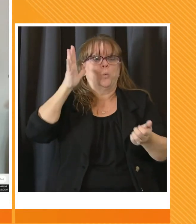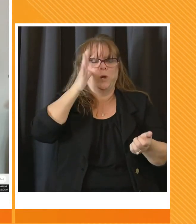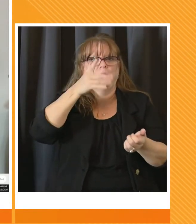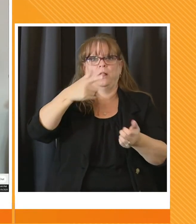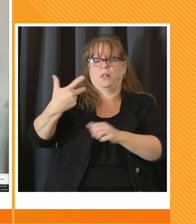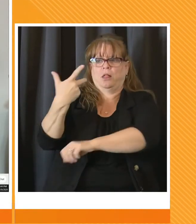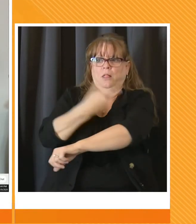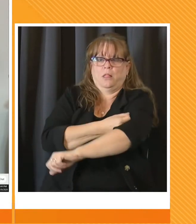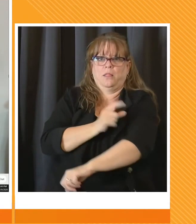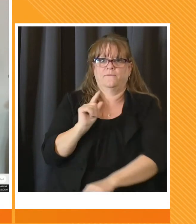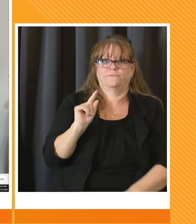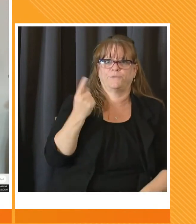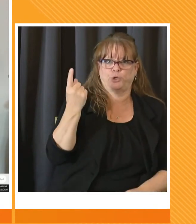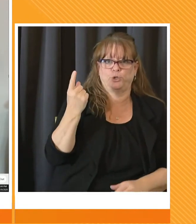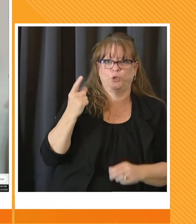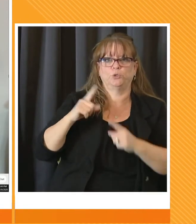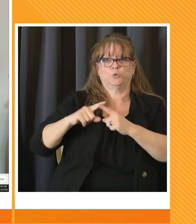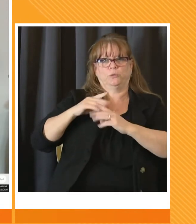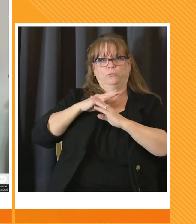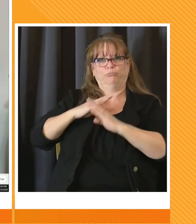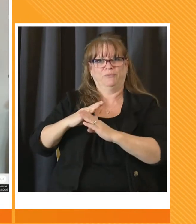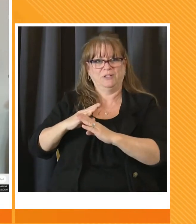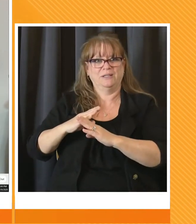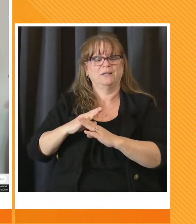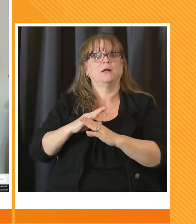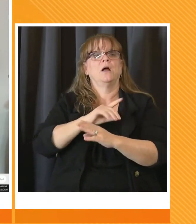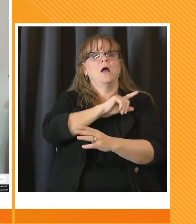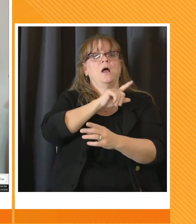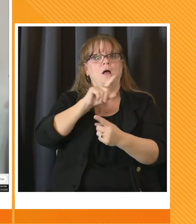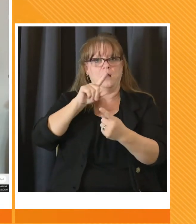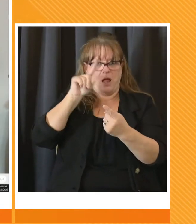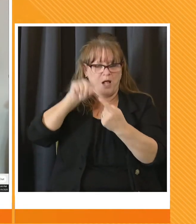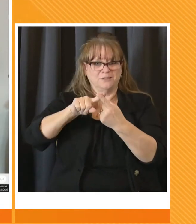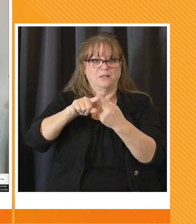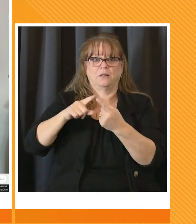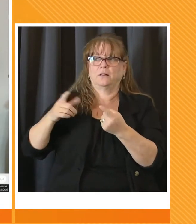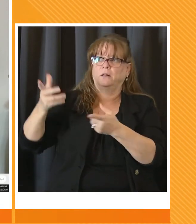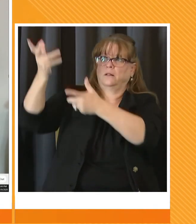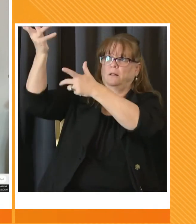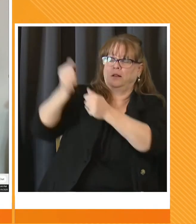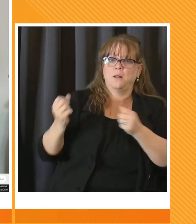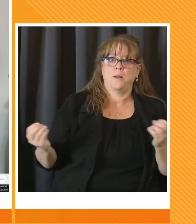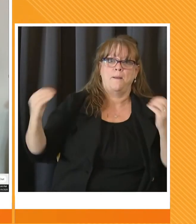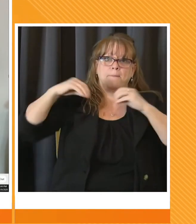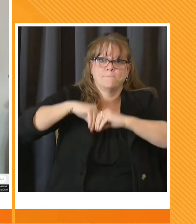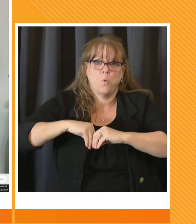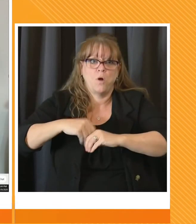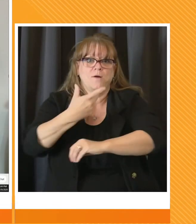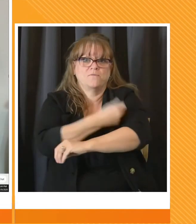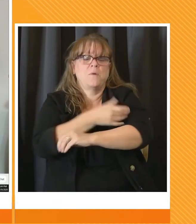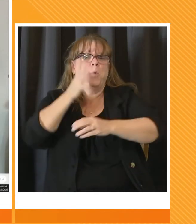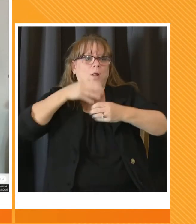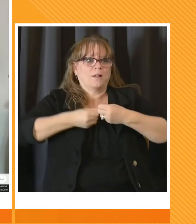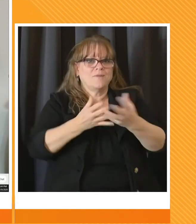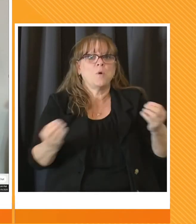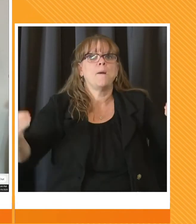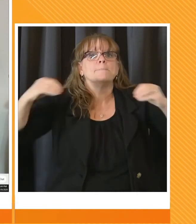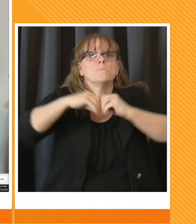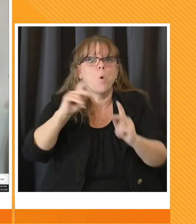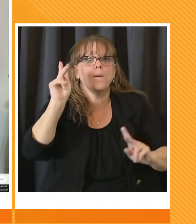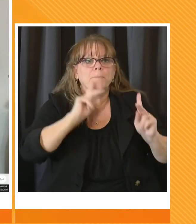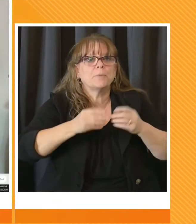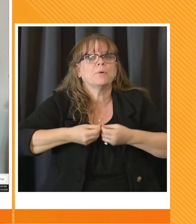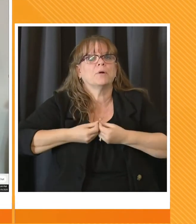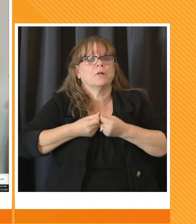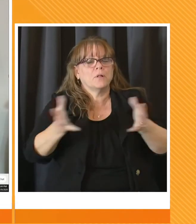meaning masks, social distancing, and washing your hands regularly. We did a dry run exercise